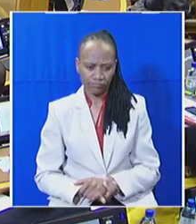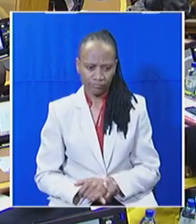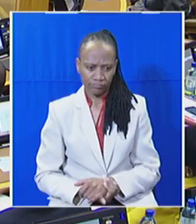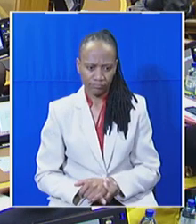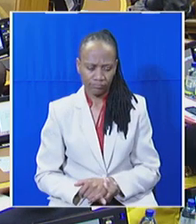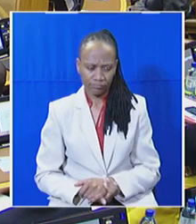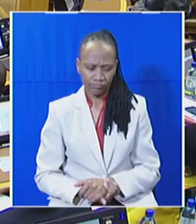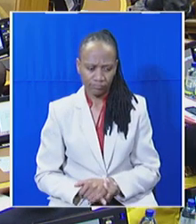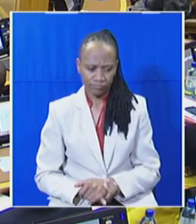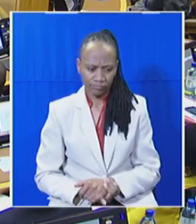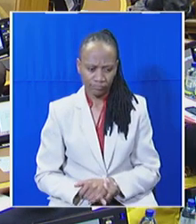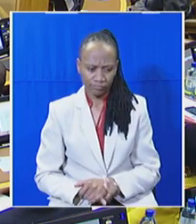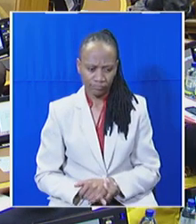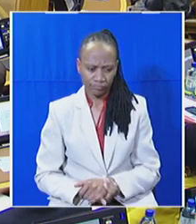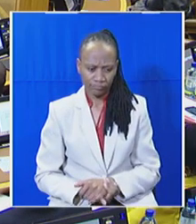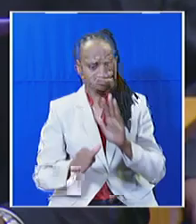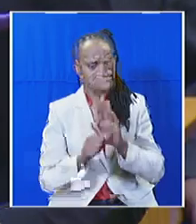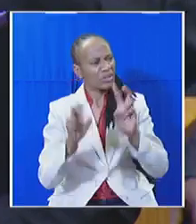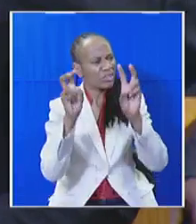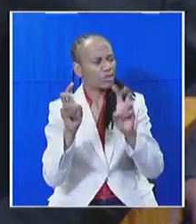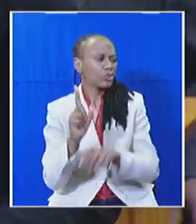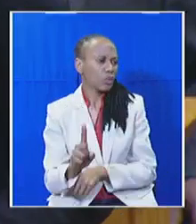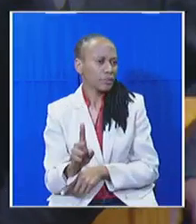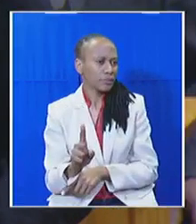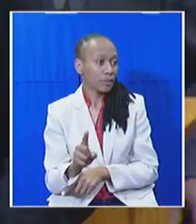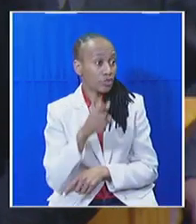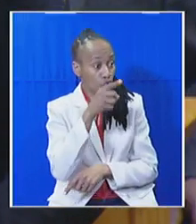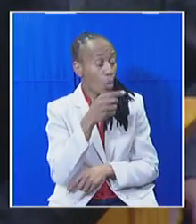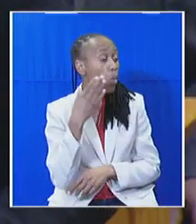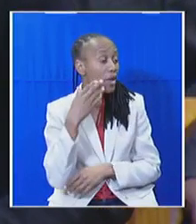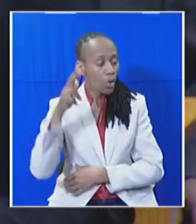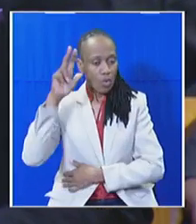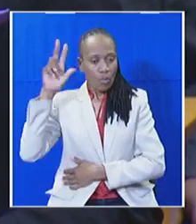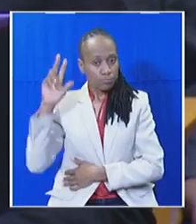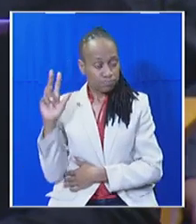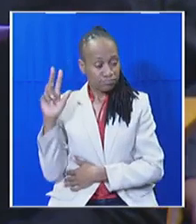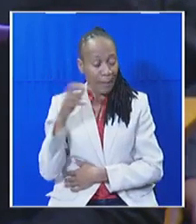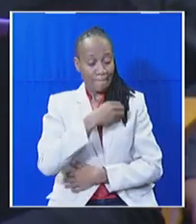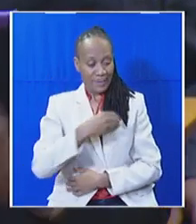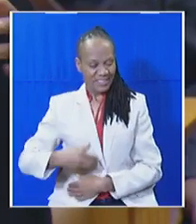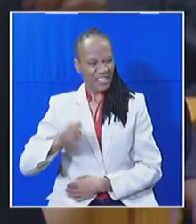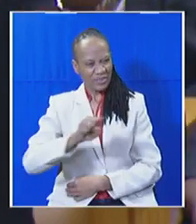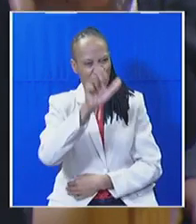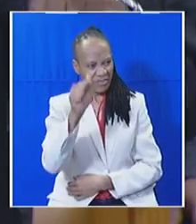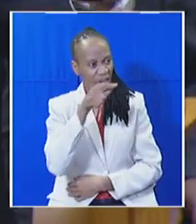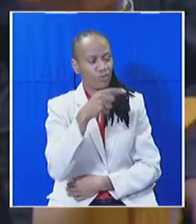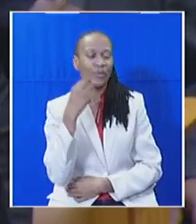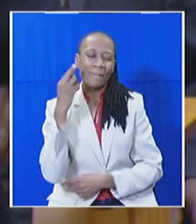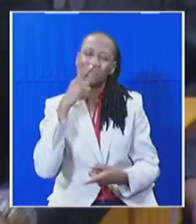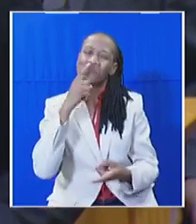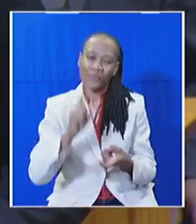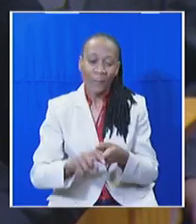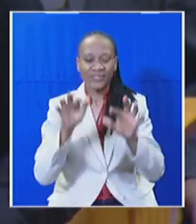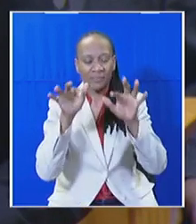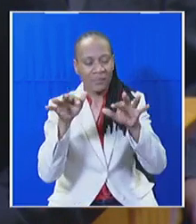crucial to this issue is that, Mr. President, when you took oath as President of the Republic, you swore to the people of this